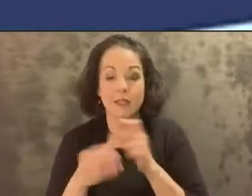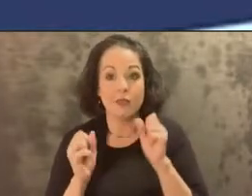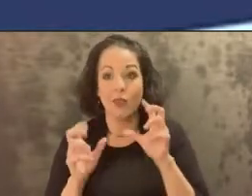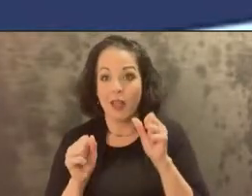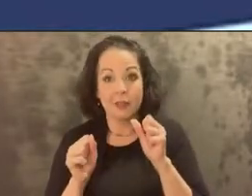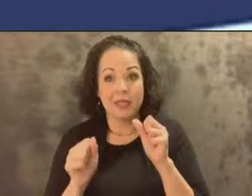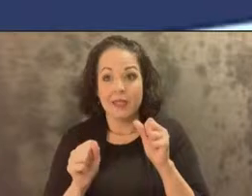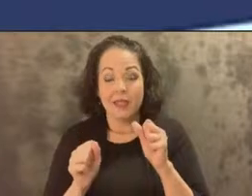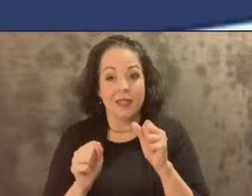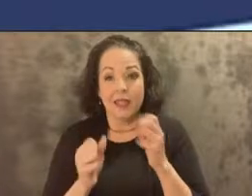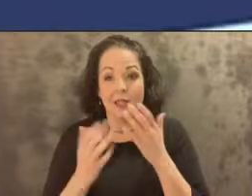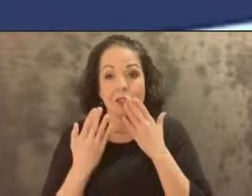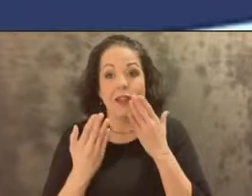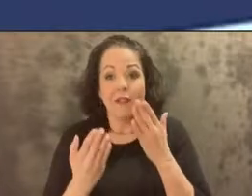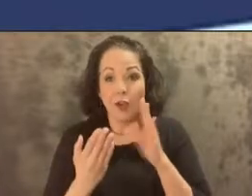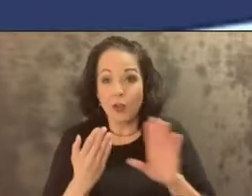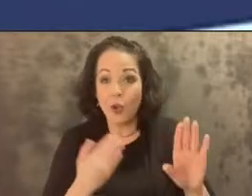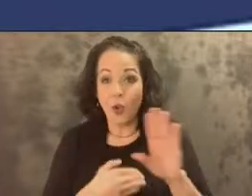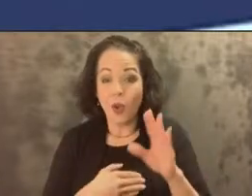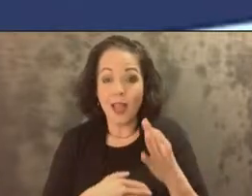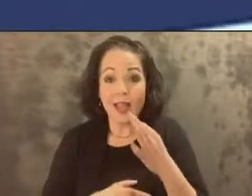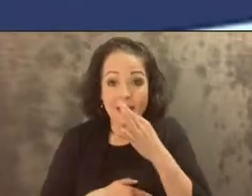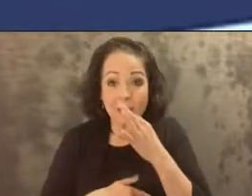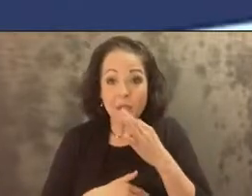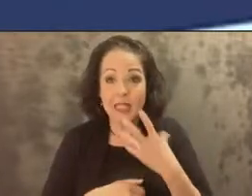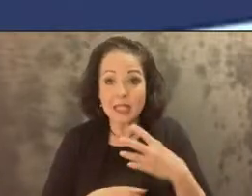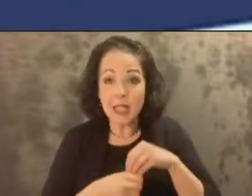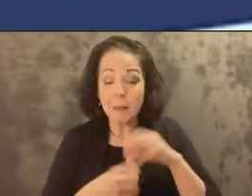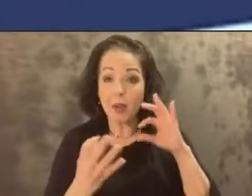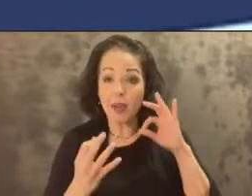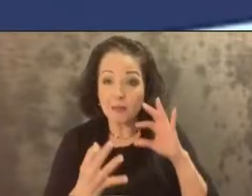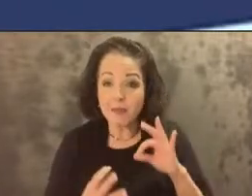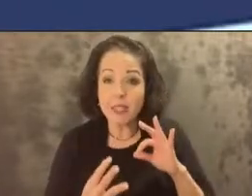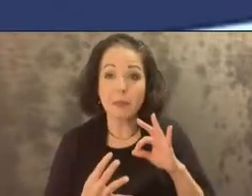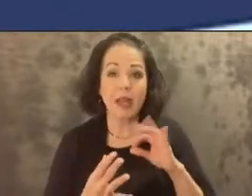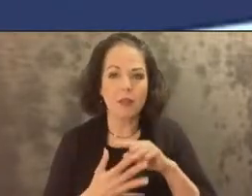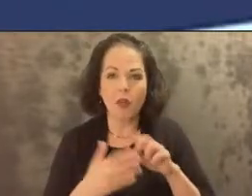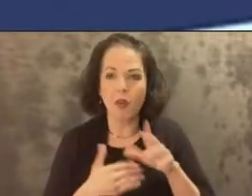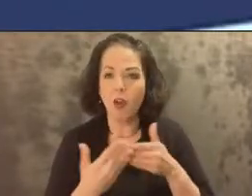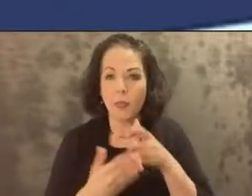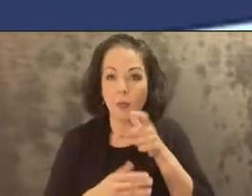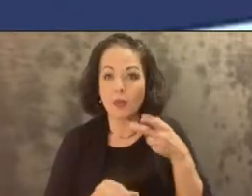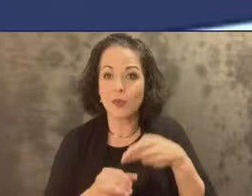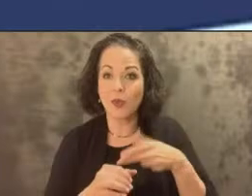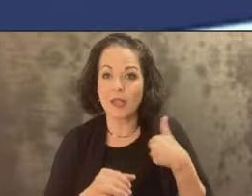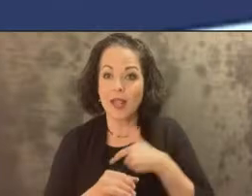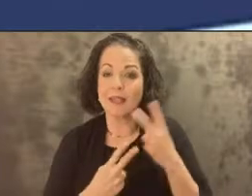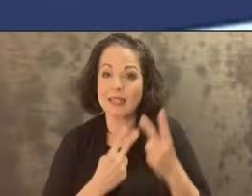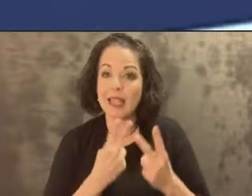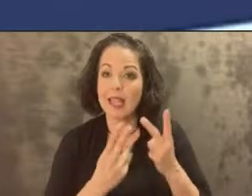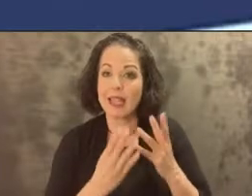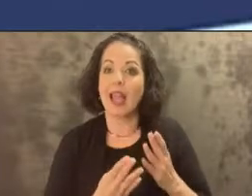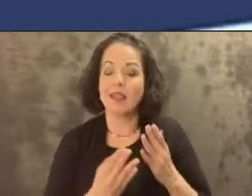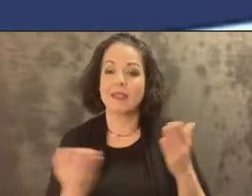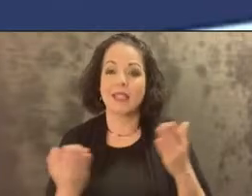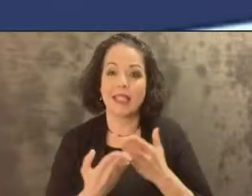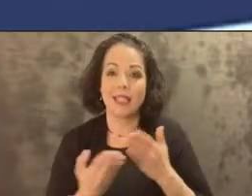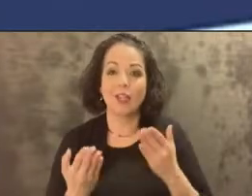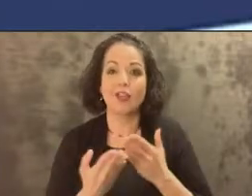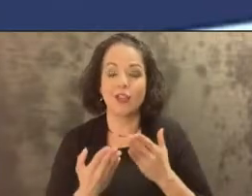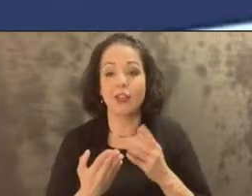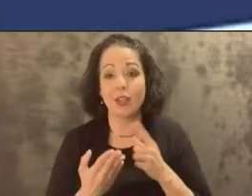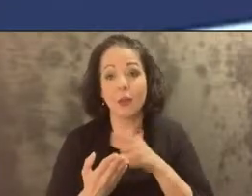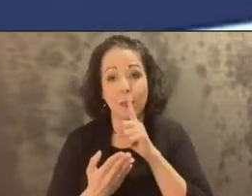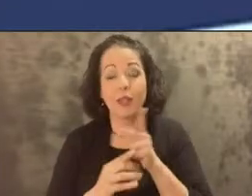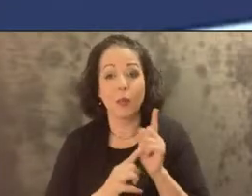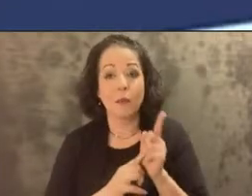grateful for the expertise and input of the subject matter experts who join us, of the guests who join us here in our public facing meetings. I do want to just take a